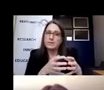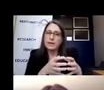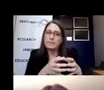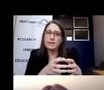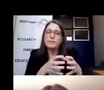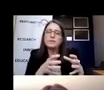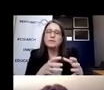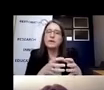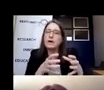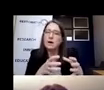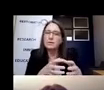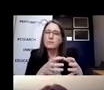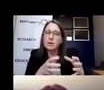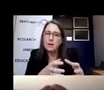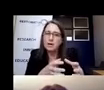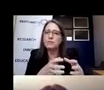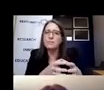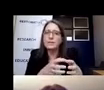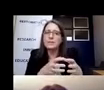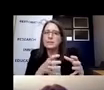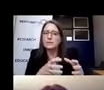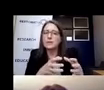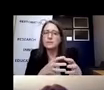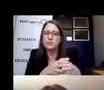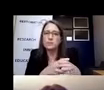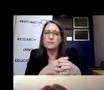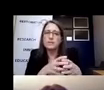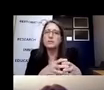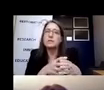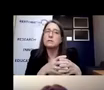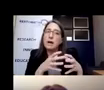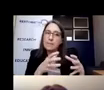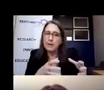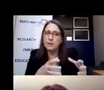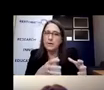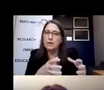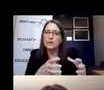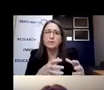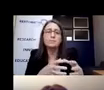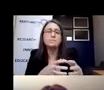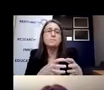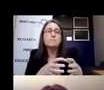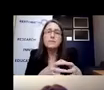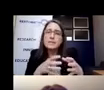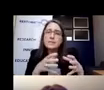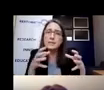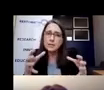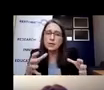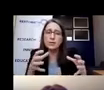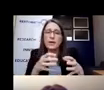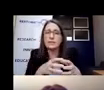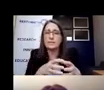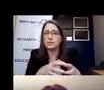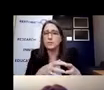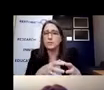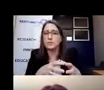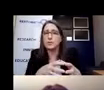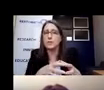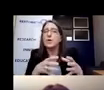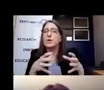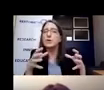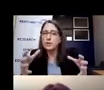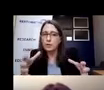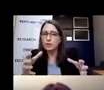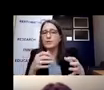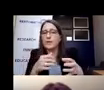within the family, because very often part of what makes it difficult for families to do right by one another is that they don't have access to